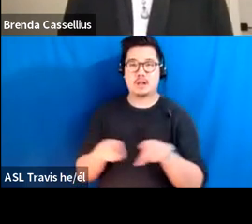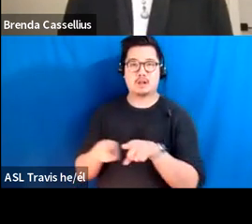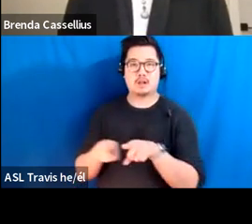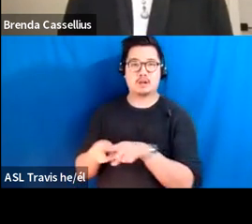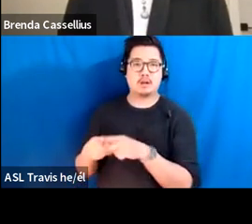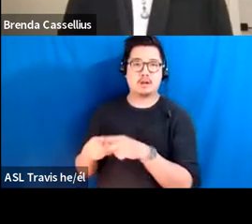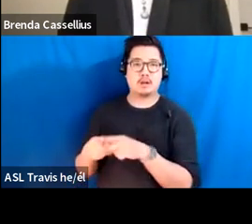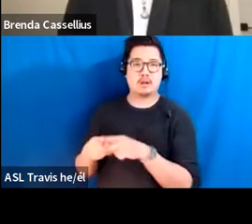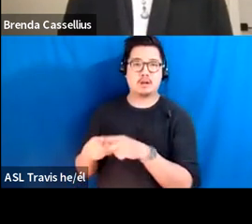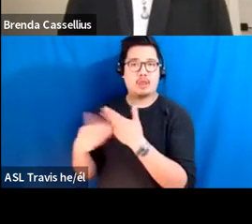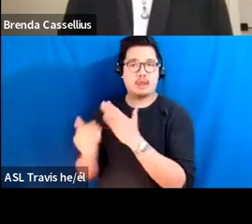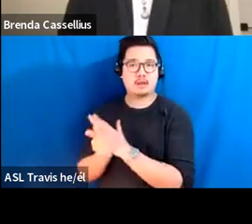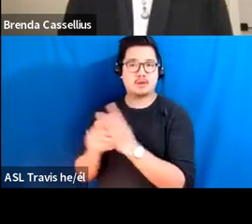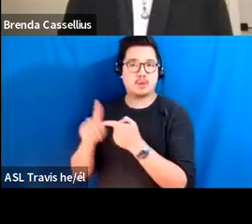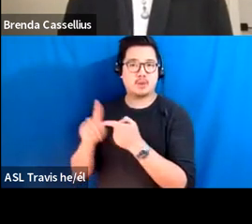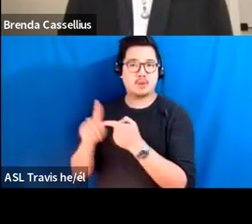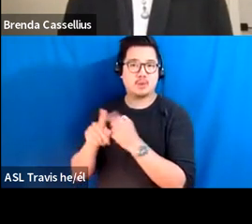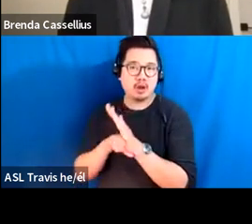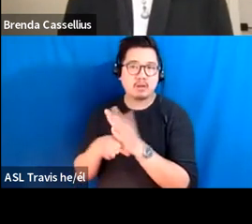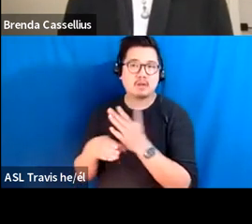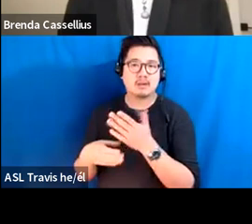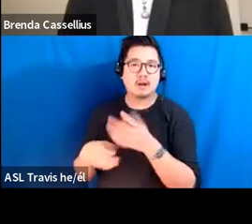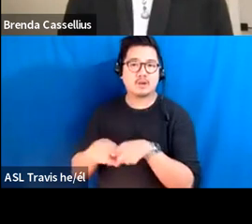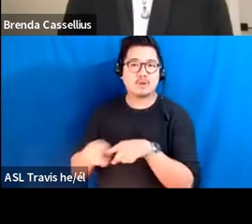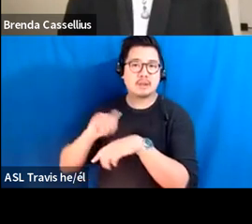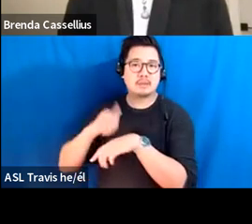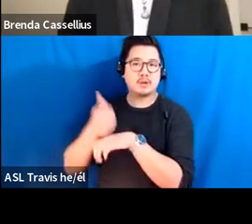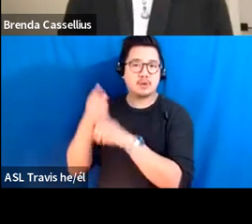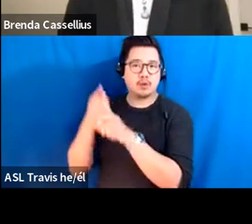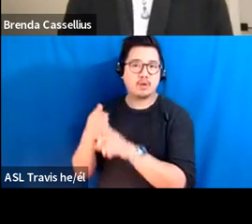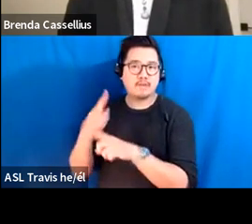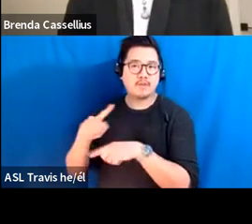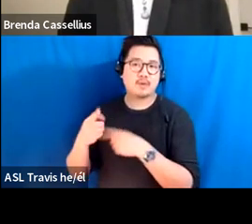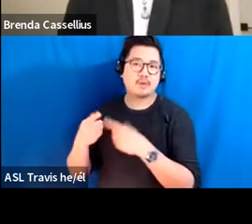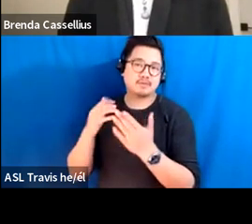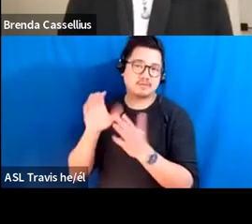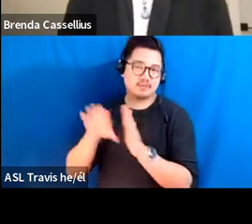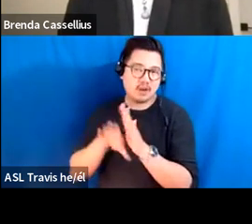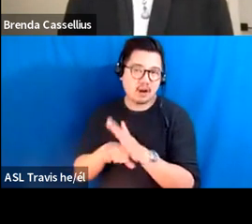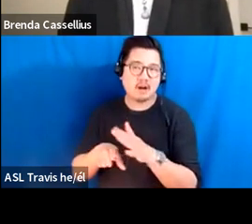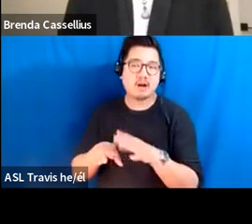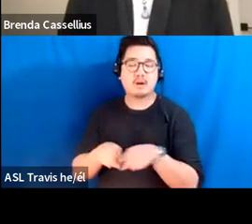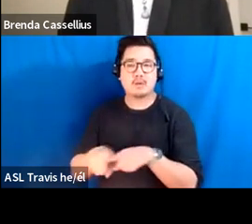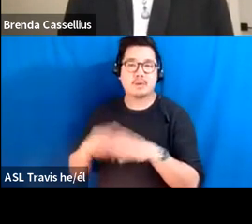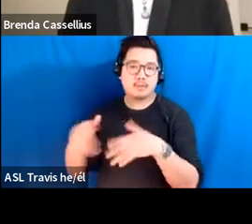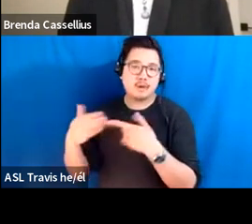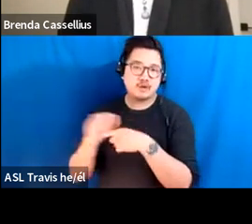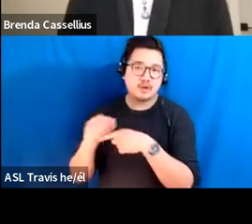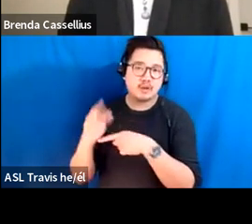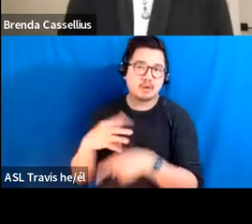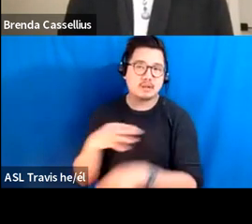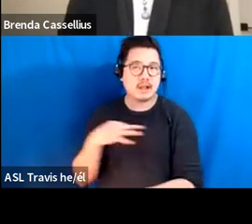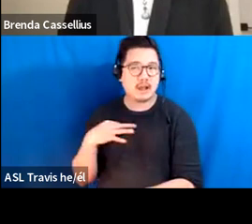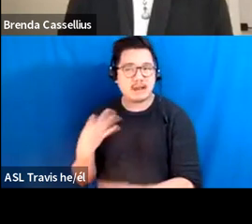with the code and updating the policies the implementation circle that goes with the code and do some training for staff and students and families on the